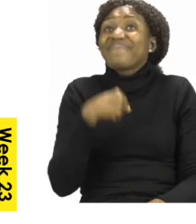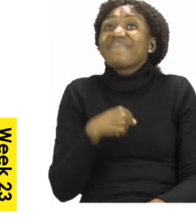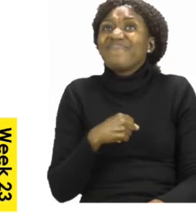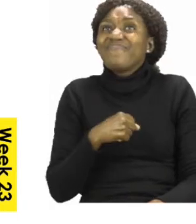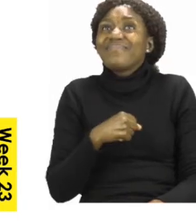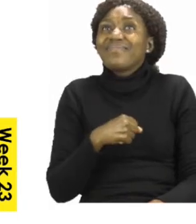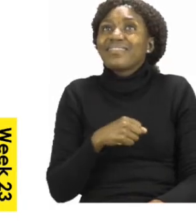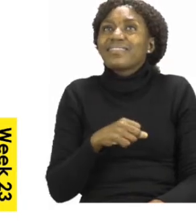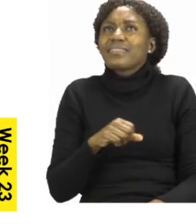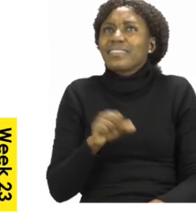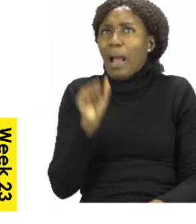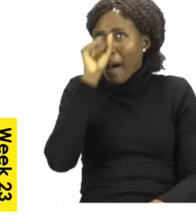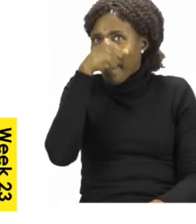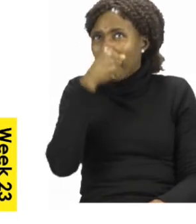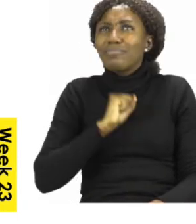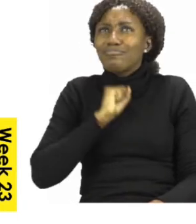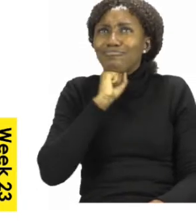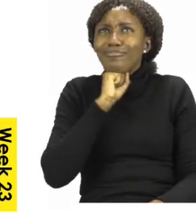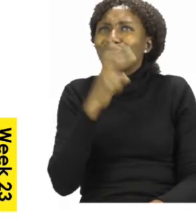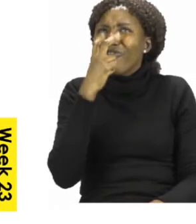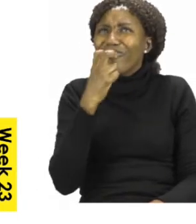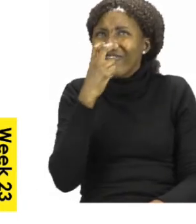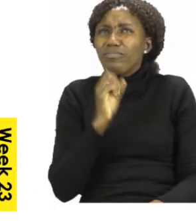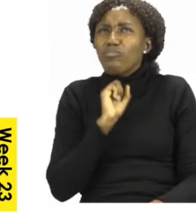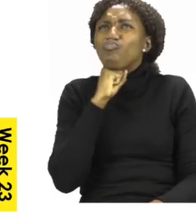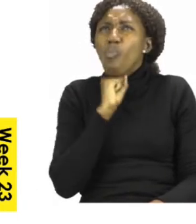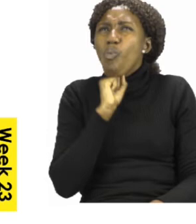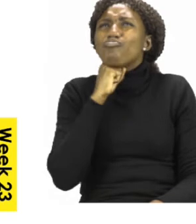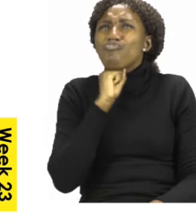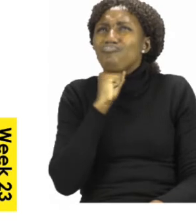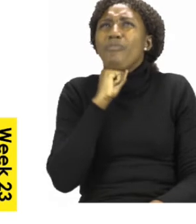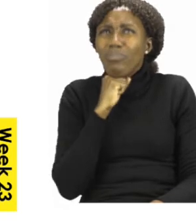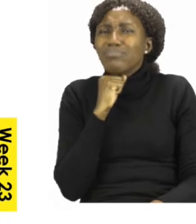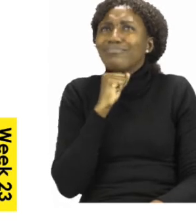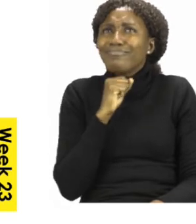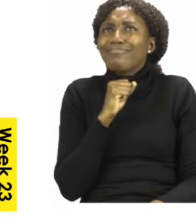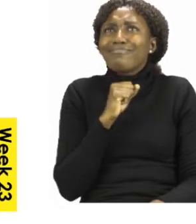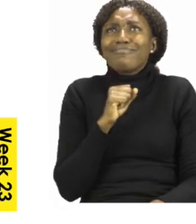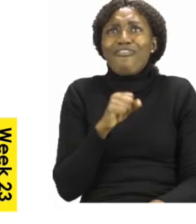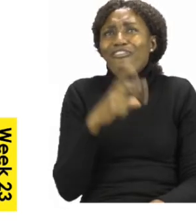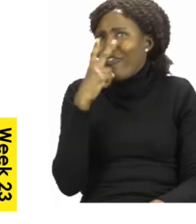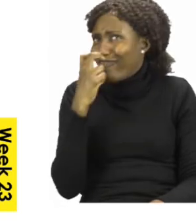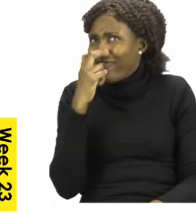pig. And the pig says, oink, oink, oink, oink, oink, oink, oink, oink, oink.